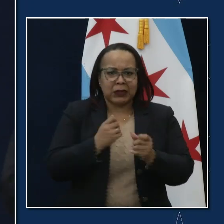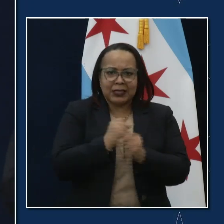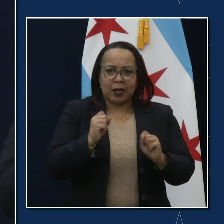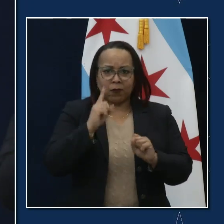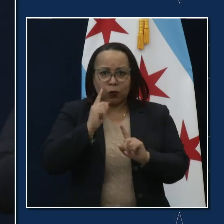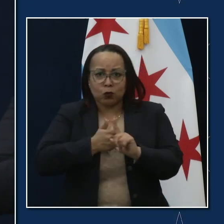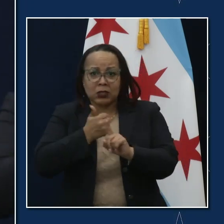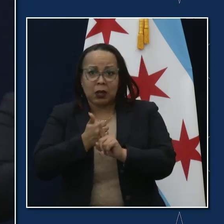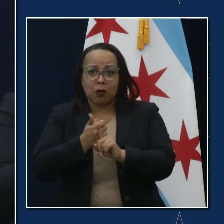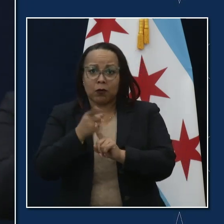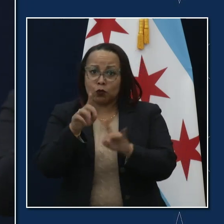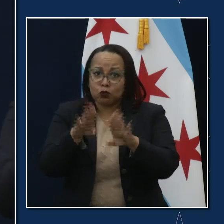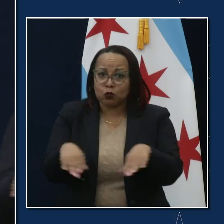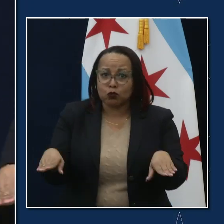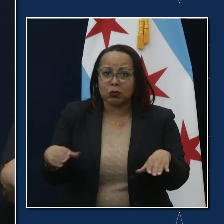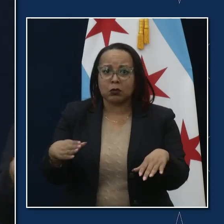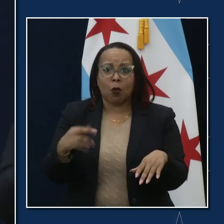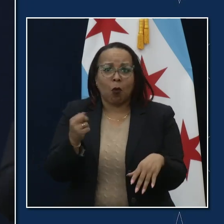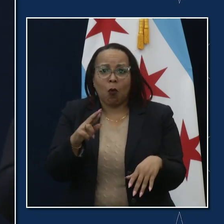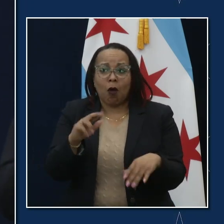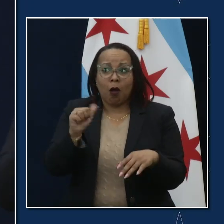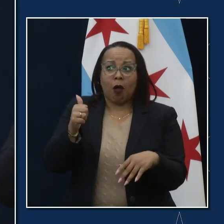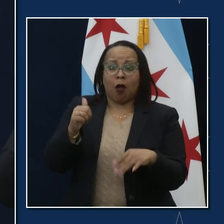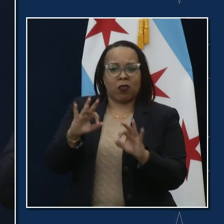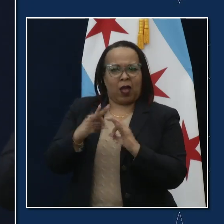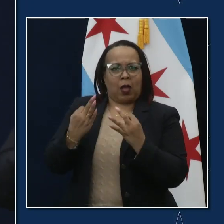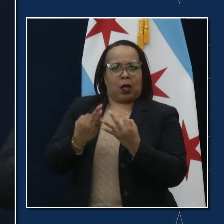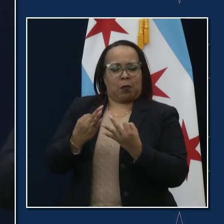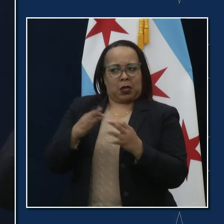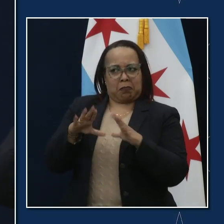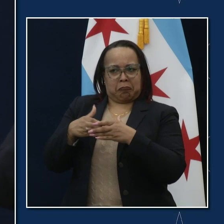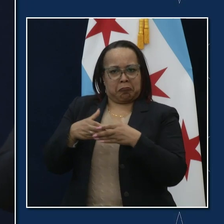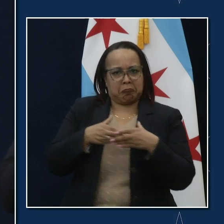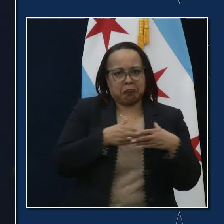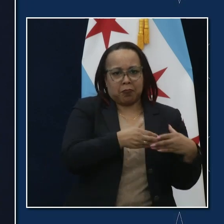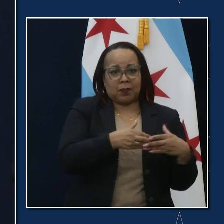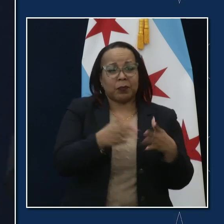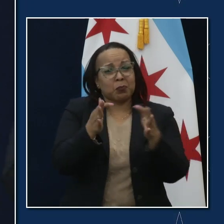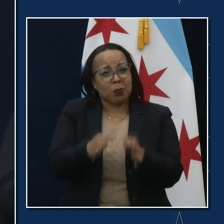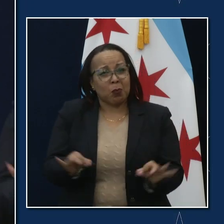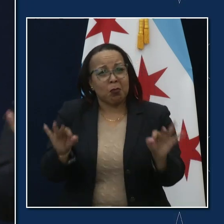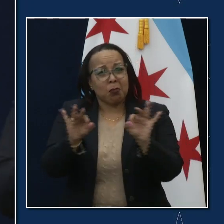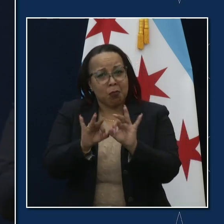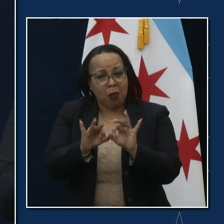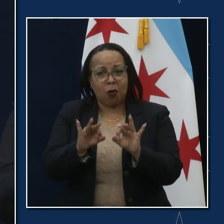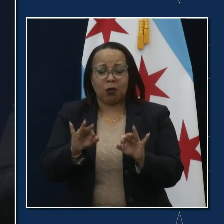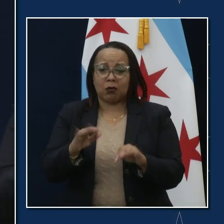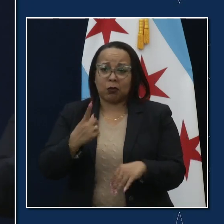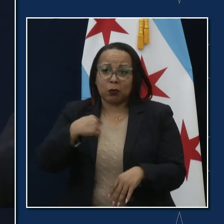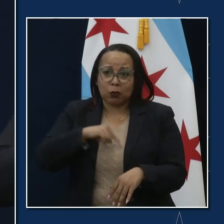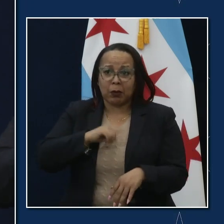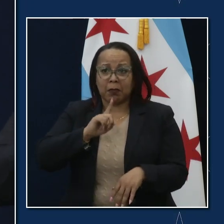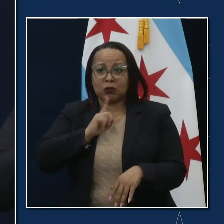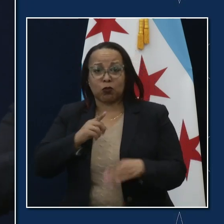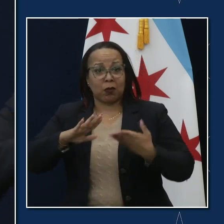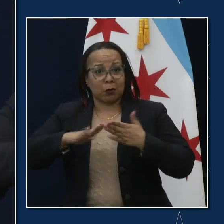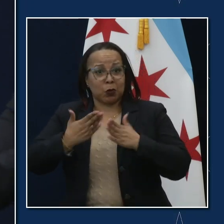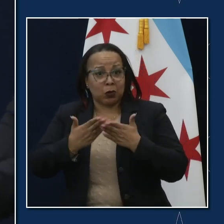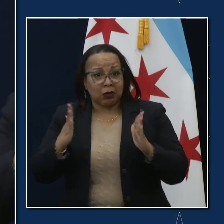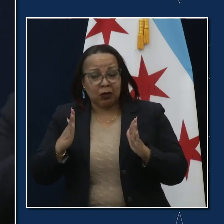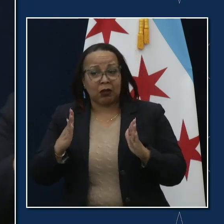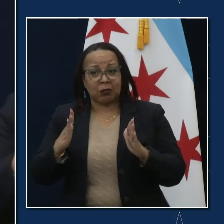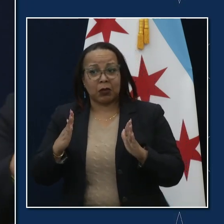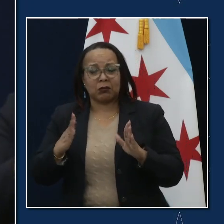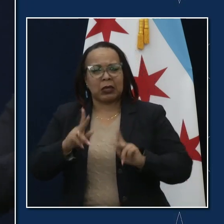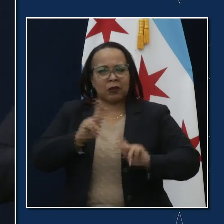yourself, maybe your children or other household members. But it's important that we make sure as a community, but also